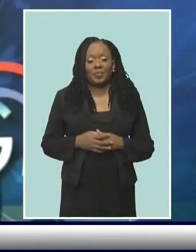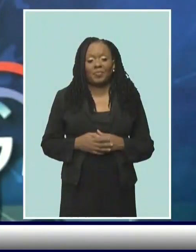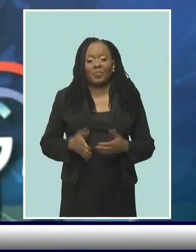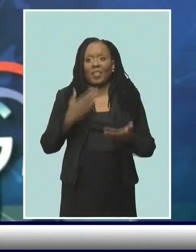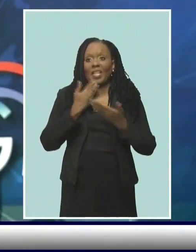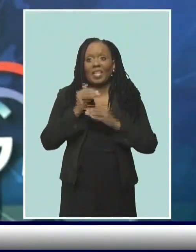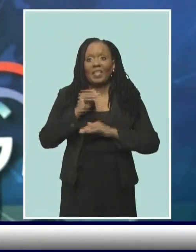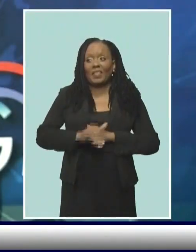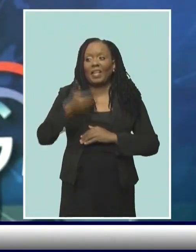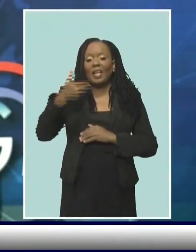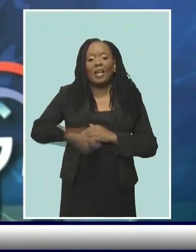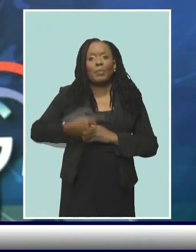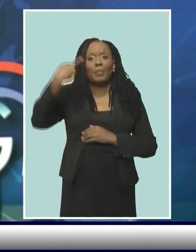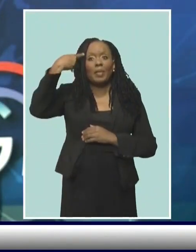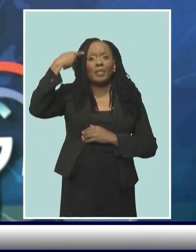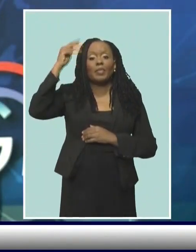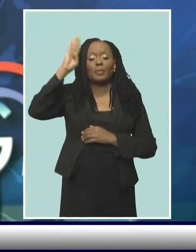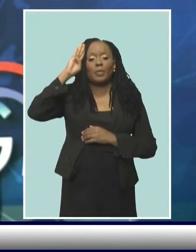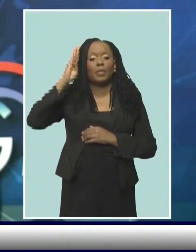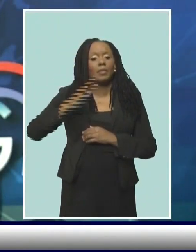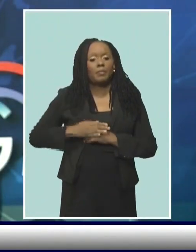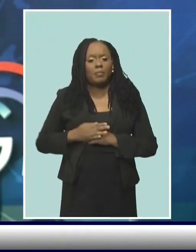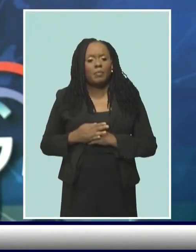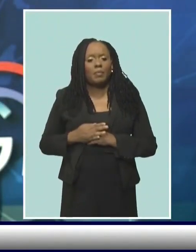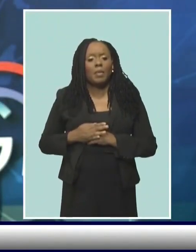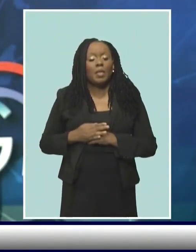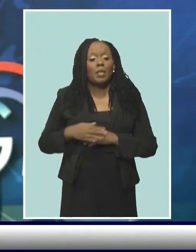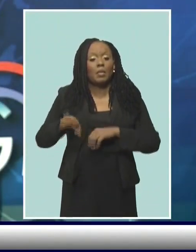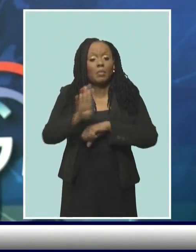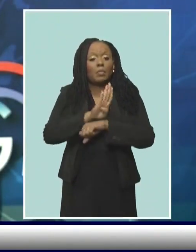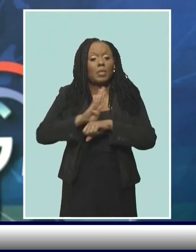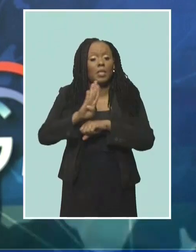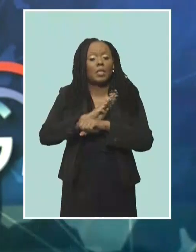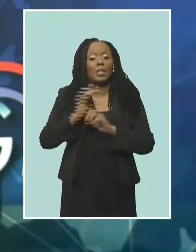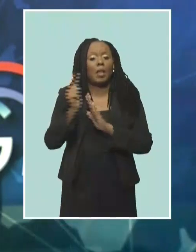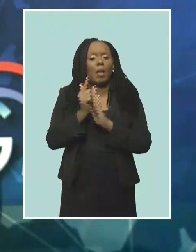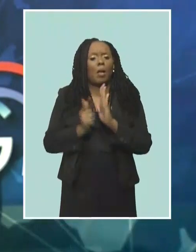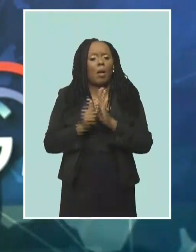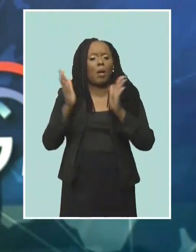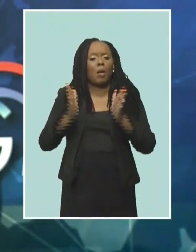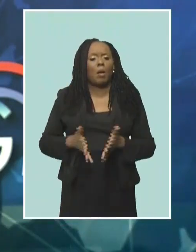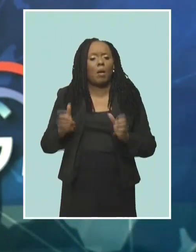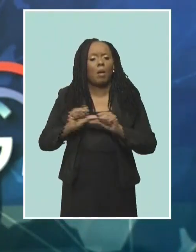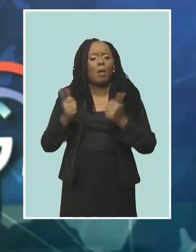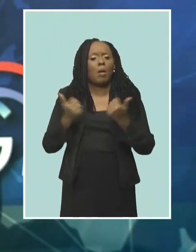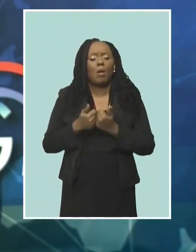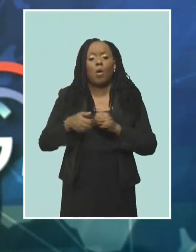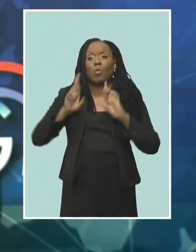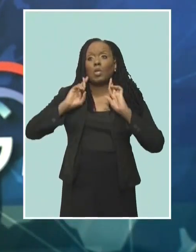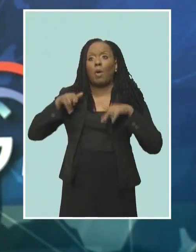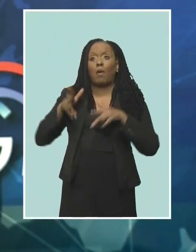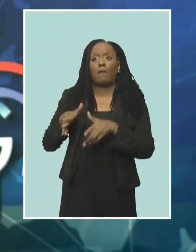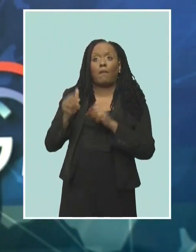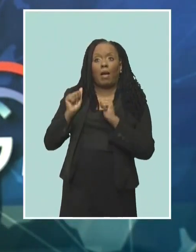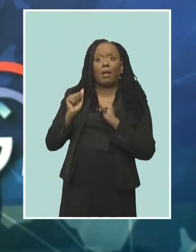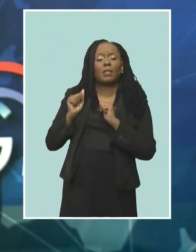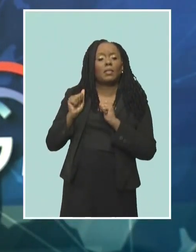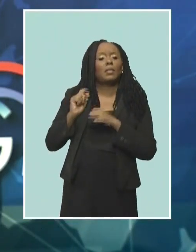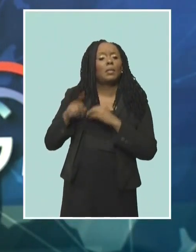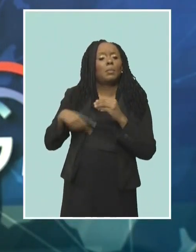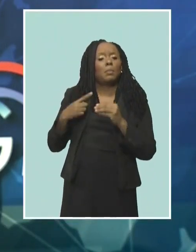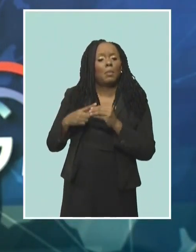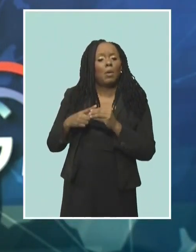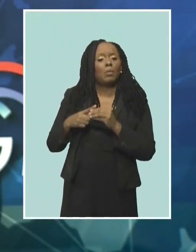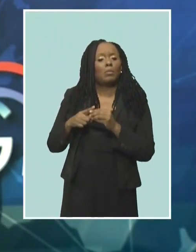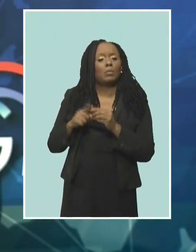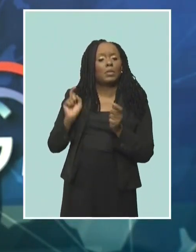Good evening, I'm Pearson Bowen. A swift response tonight from the Barbados Bar Association to government's proposed changes to the Bail